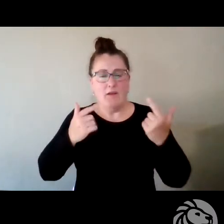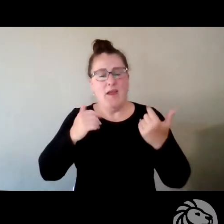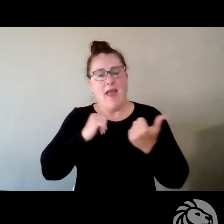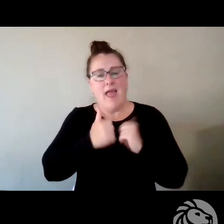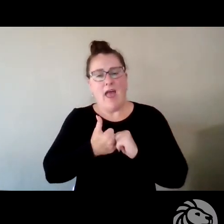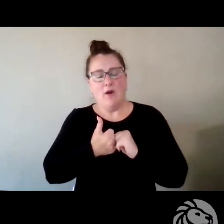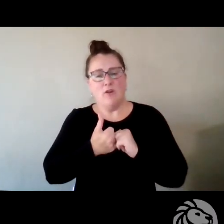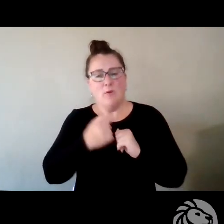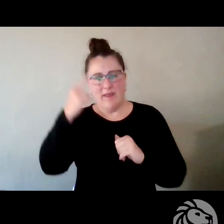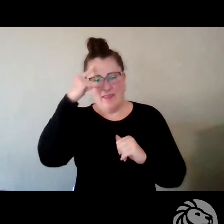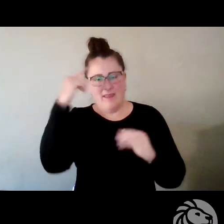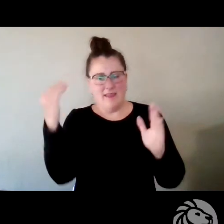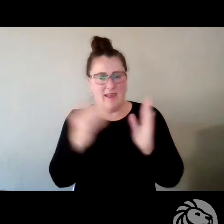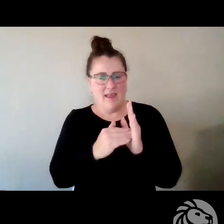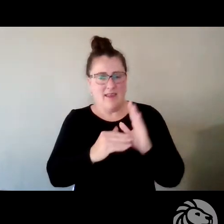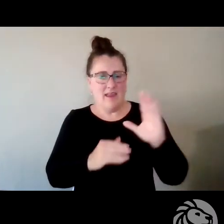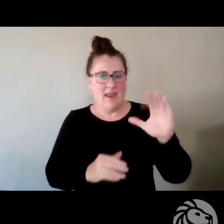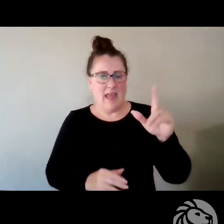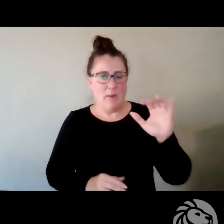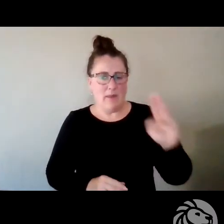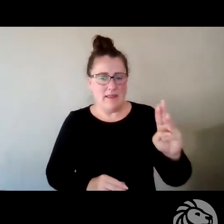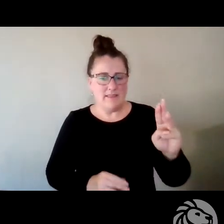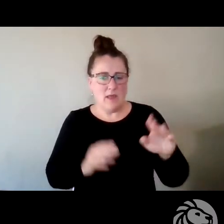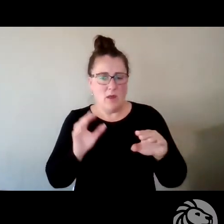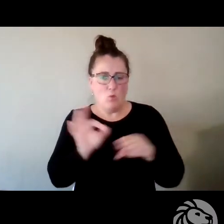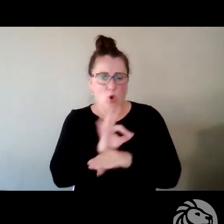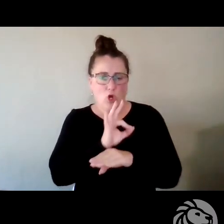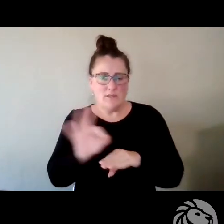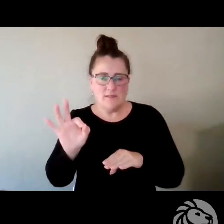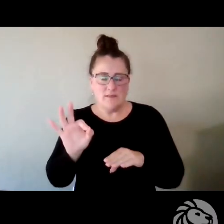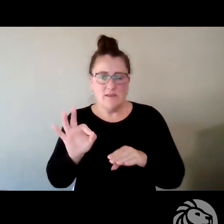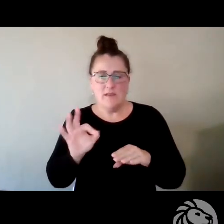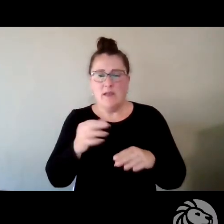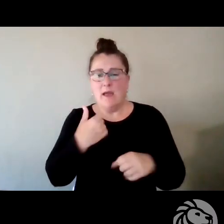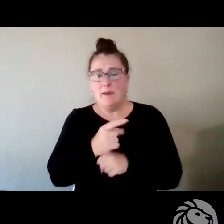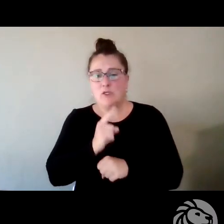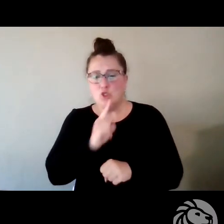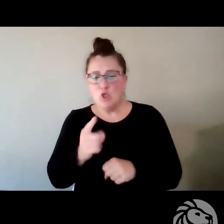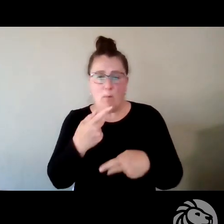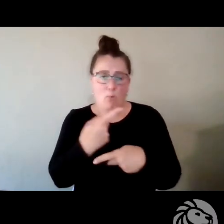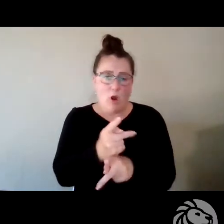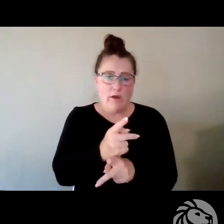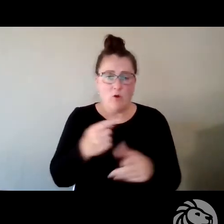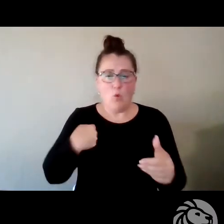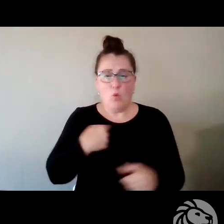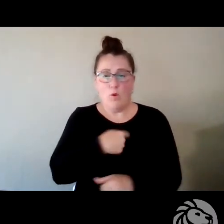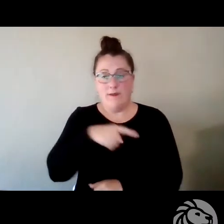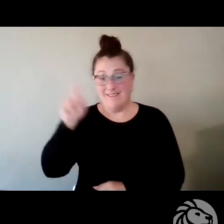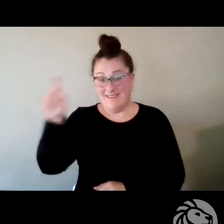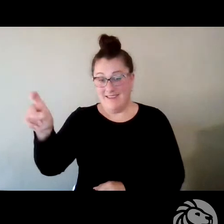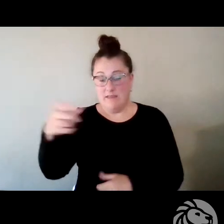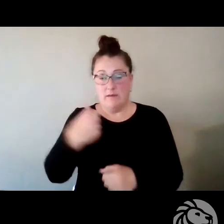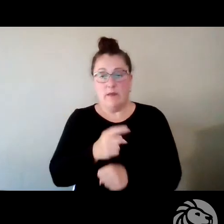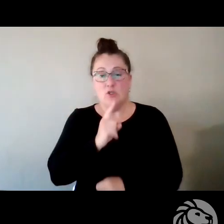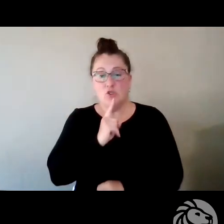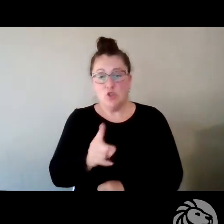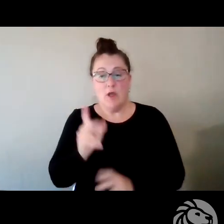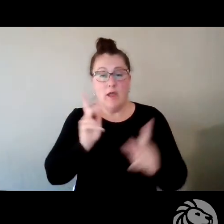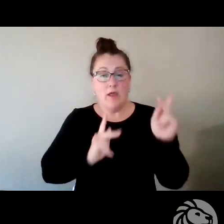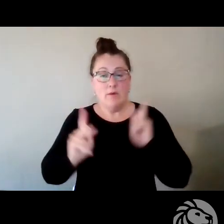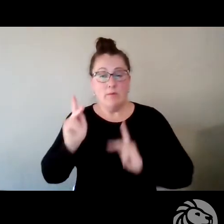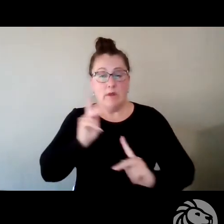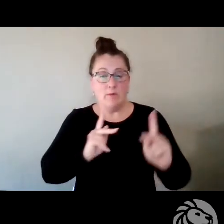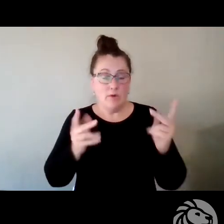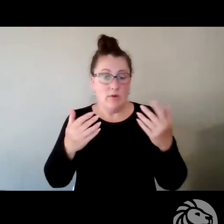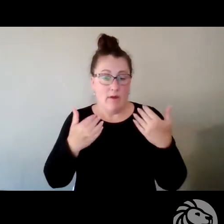how capitalism works? How that we can ensure the productivity that we need and ensure that people are